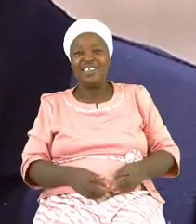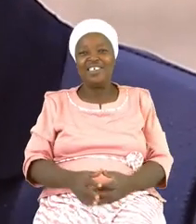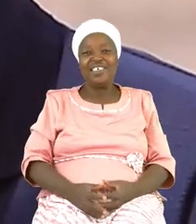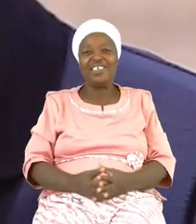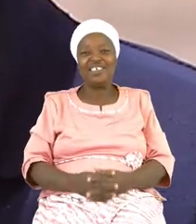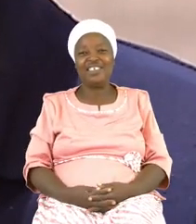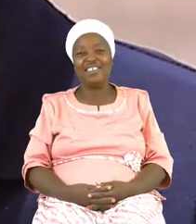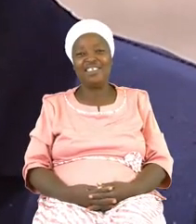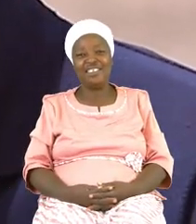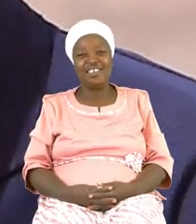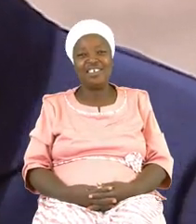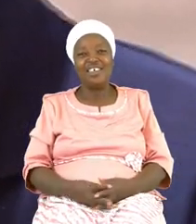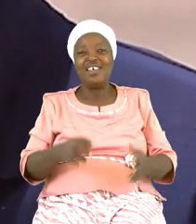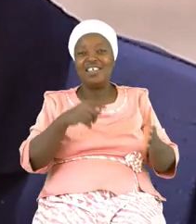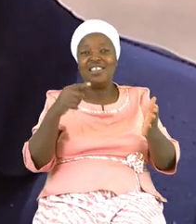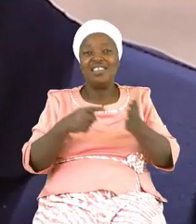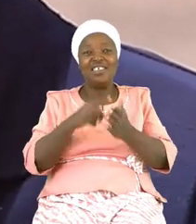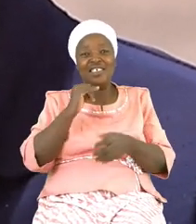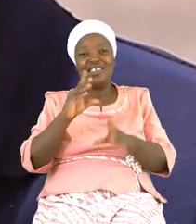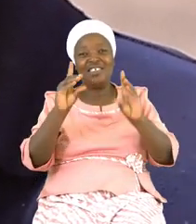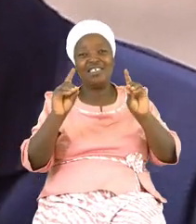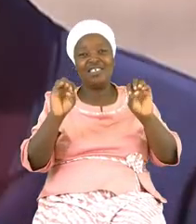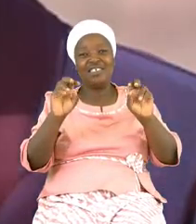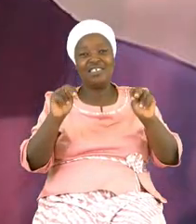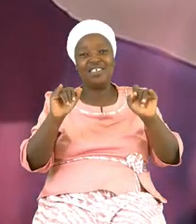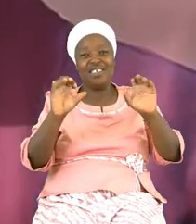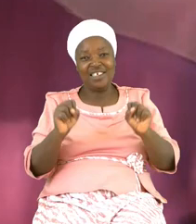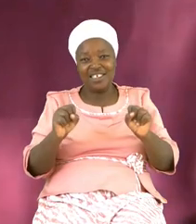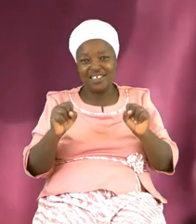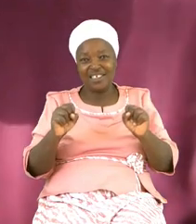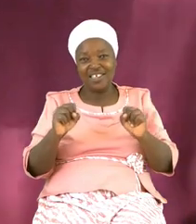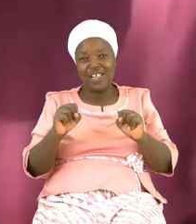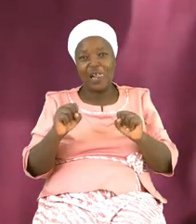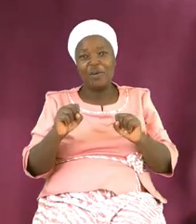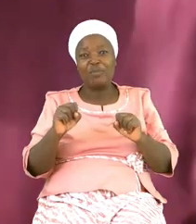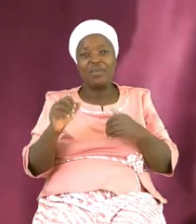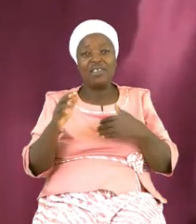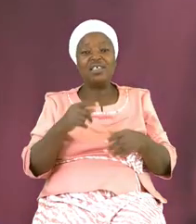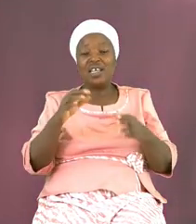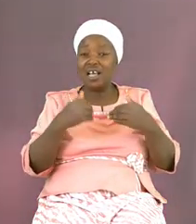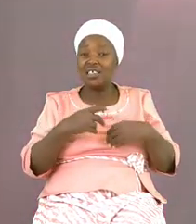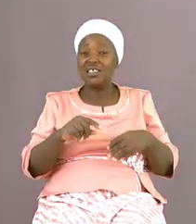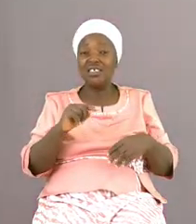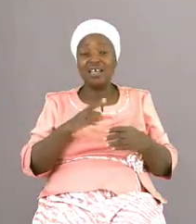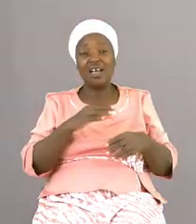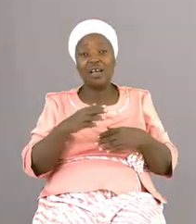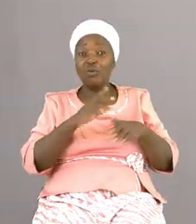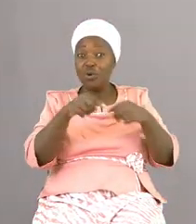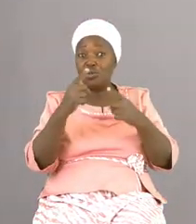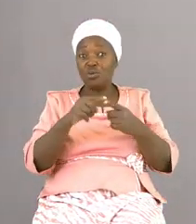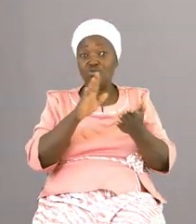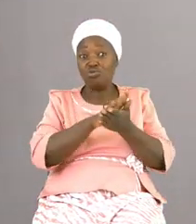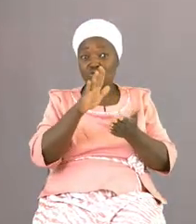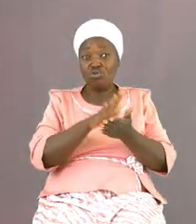Takum. After his graduation, he has a serious challenge which affected his brain and he became so